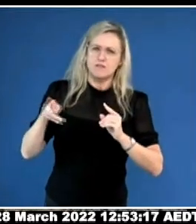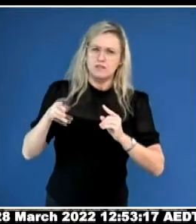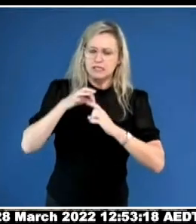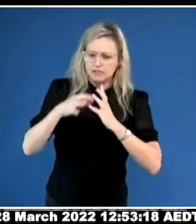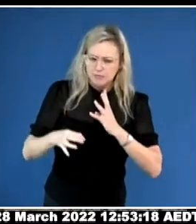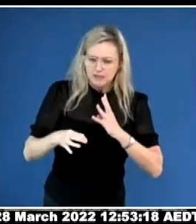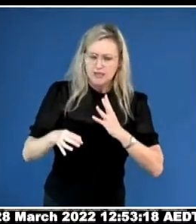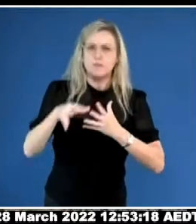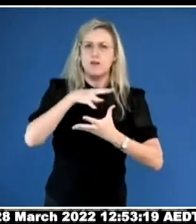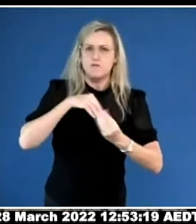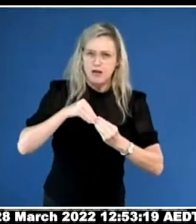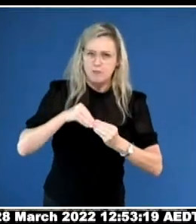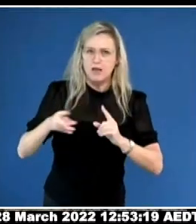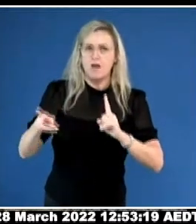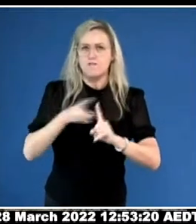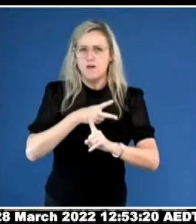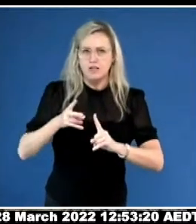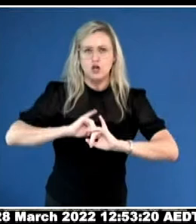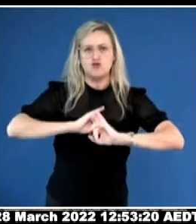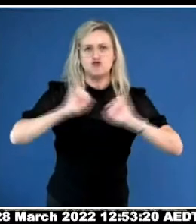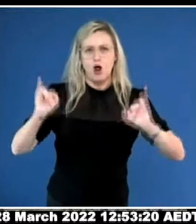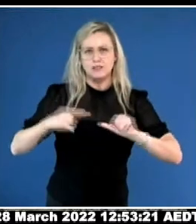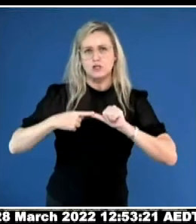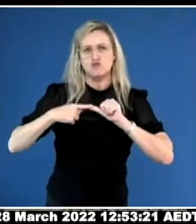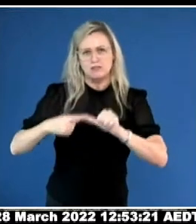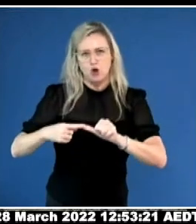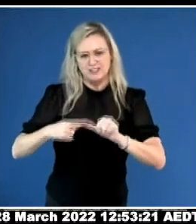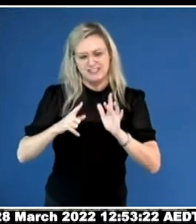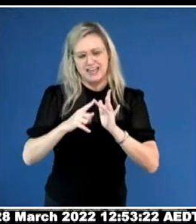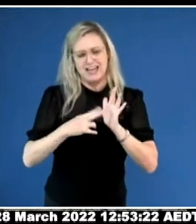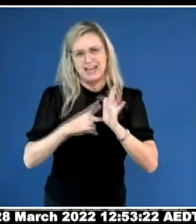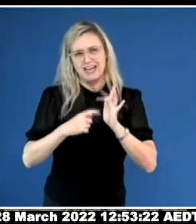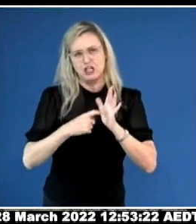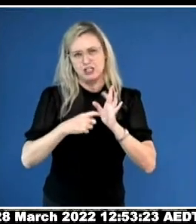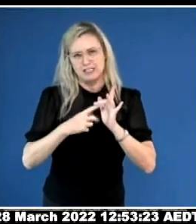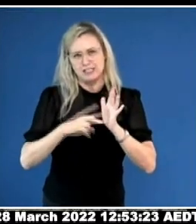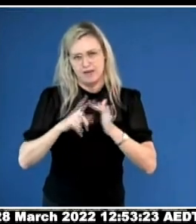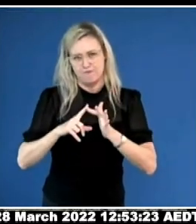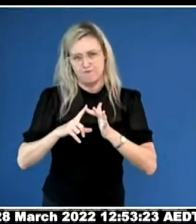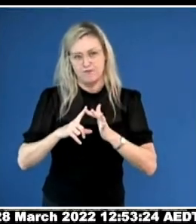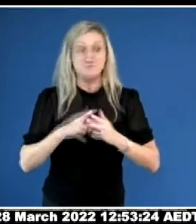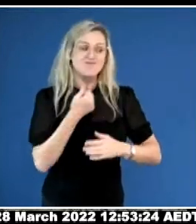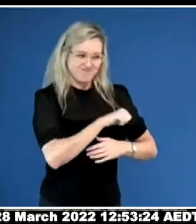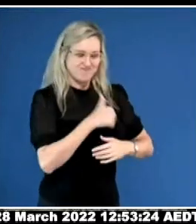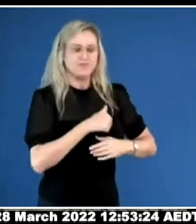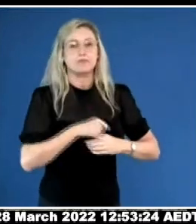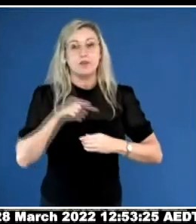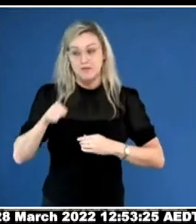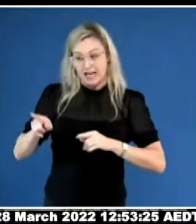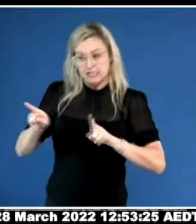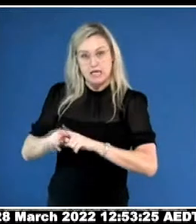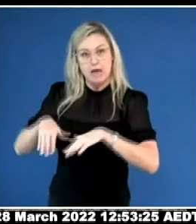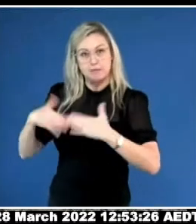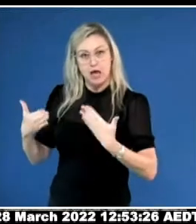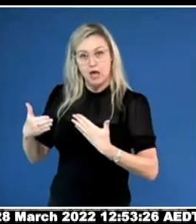Family Violence Crisis Response Initiative? Yes. Is that it? Yes. And so that very day they were able to access a pool of